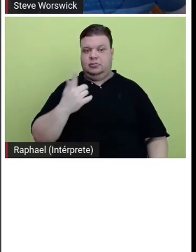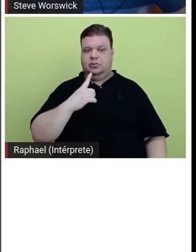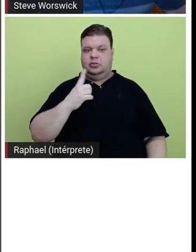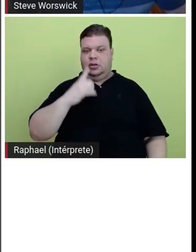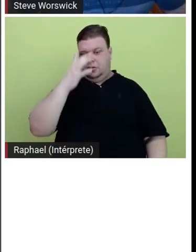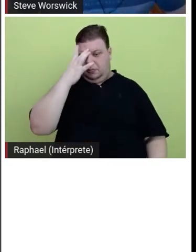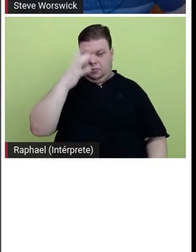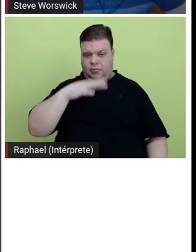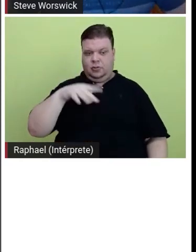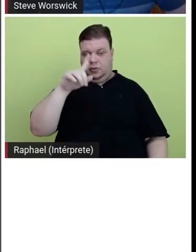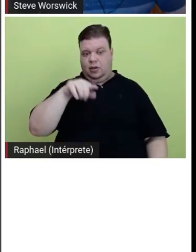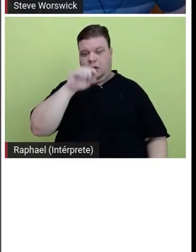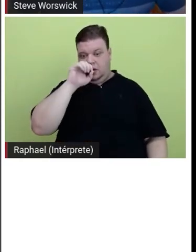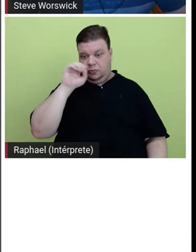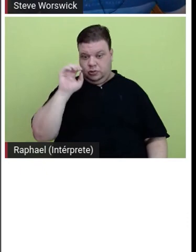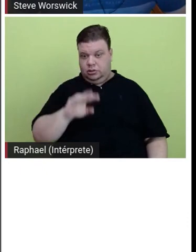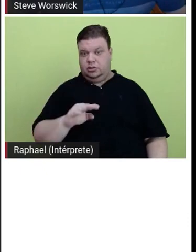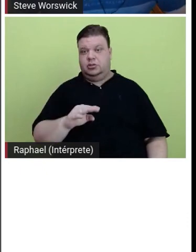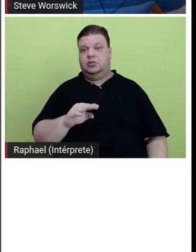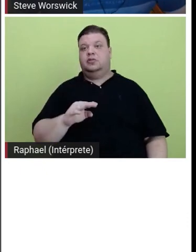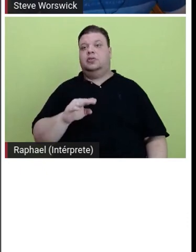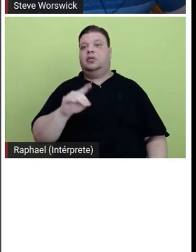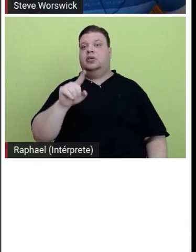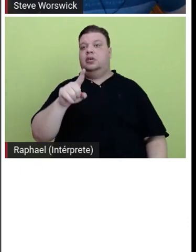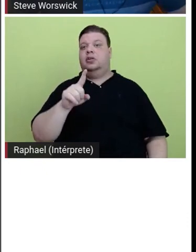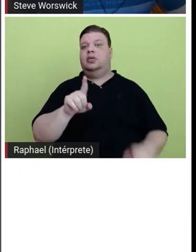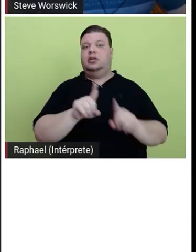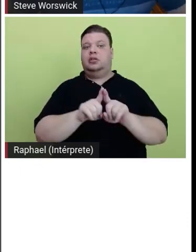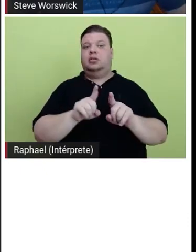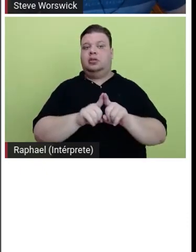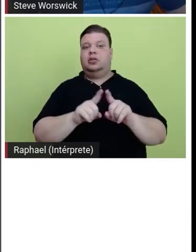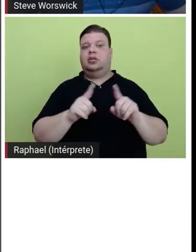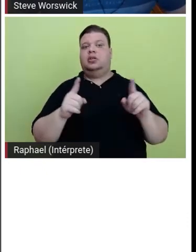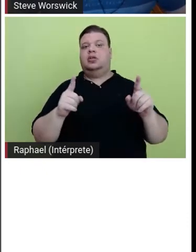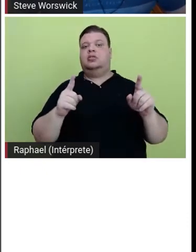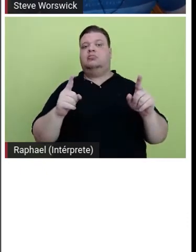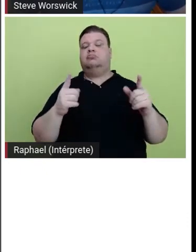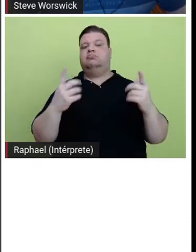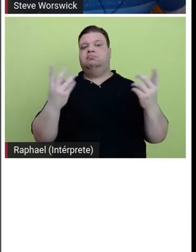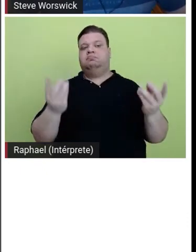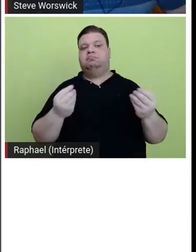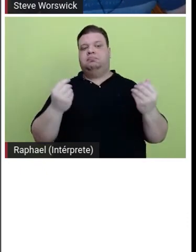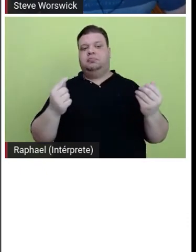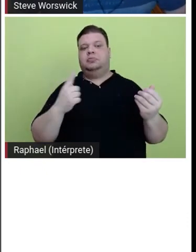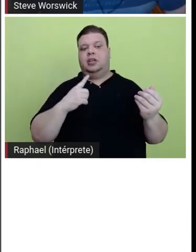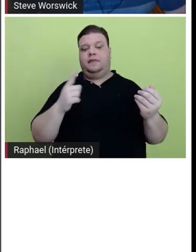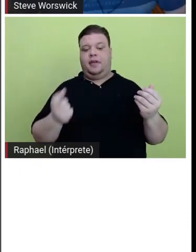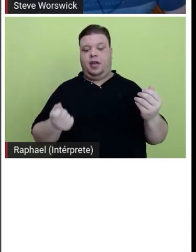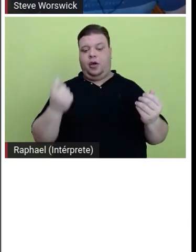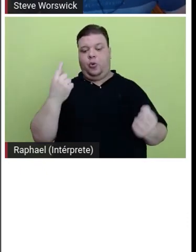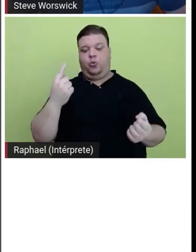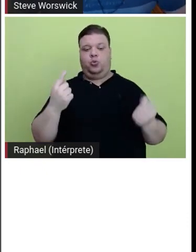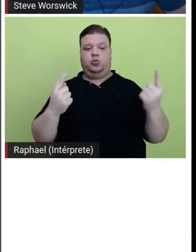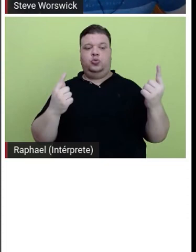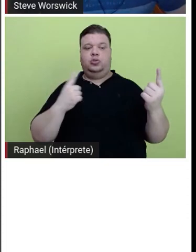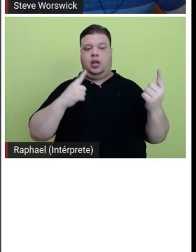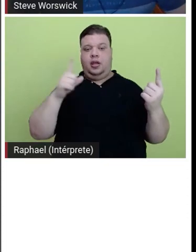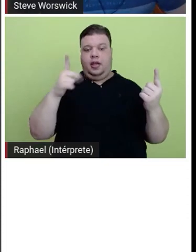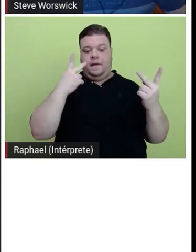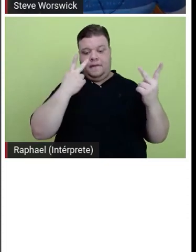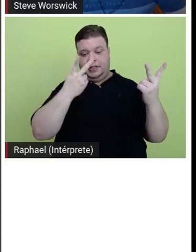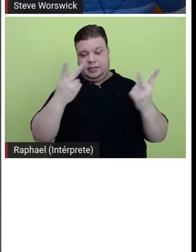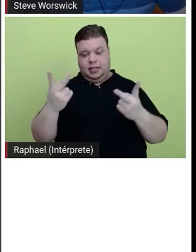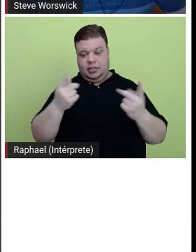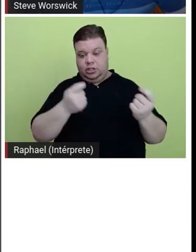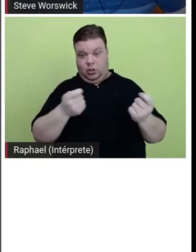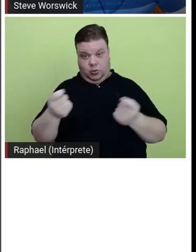answers that just encourage the kind of bullying. Last thing on my mind I wanted to make was yet another subservient female bot that we see so much